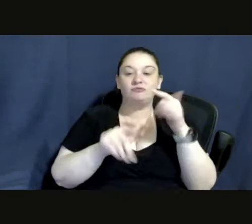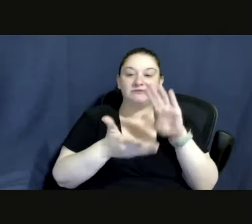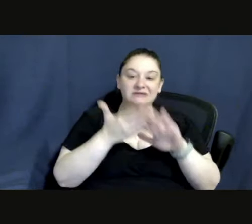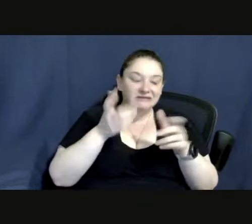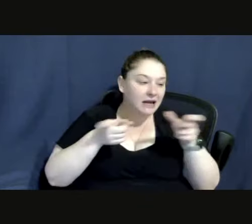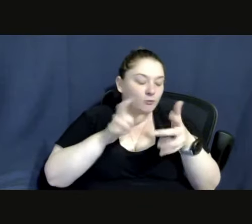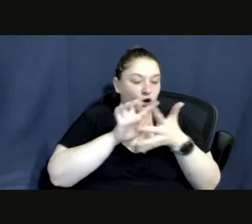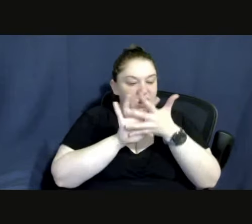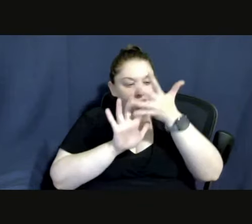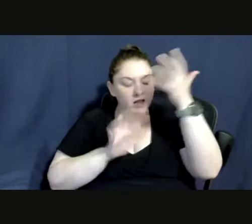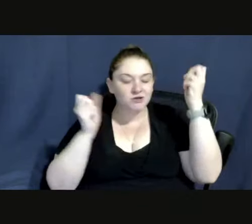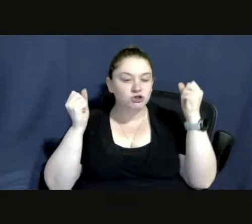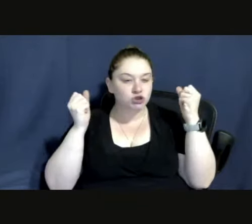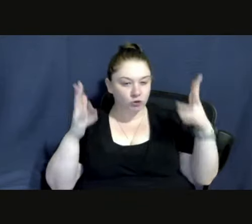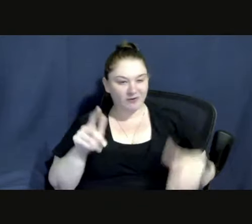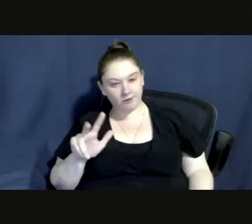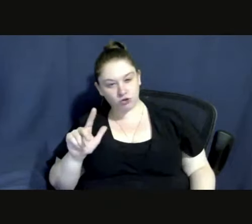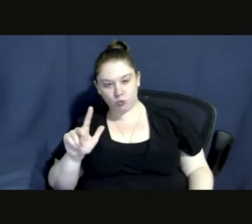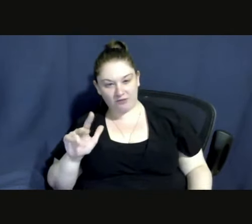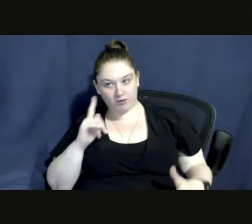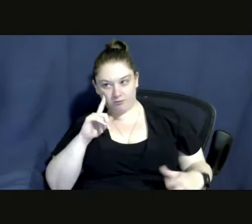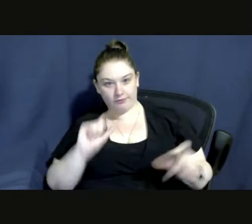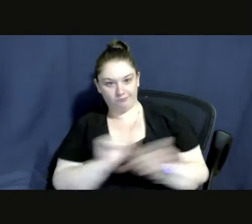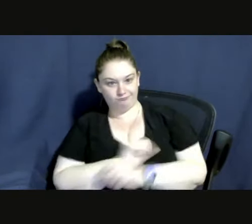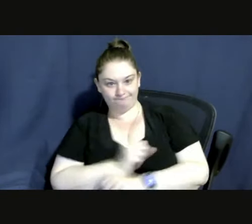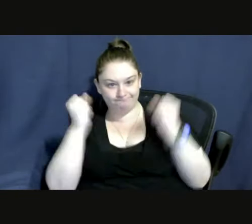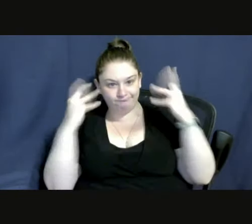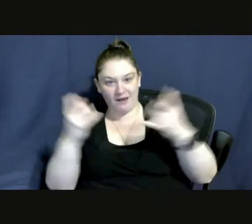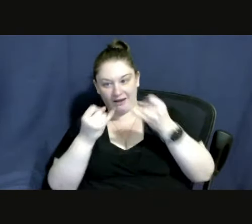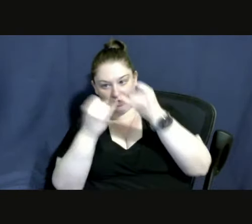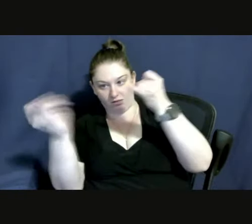fee, and about 100 other line items.